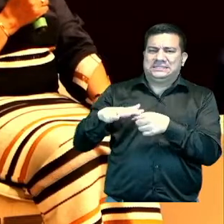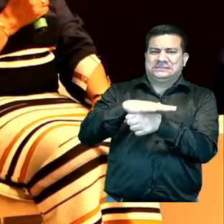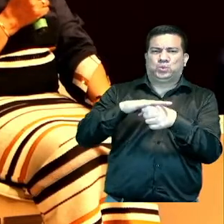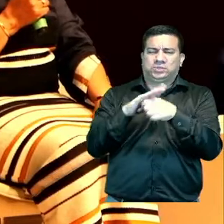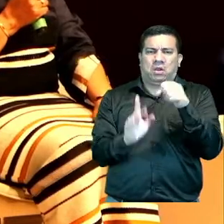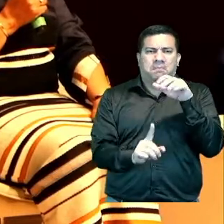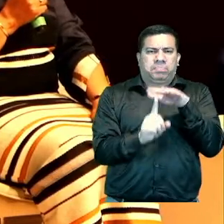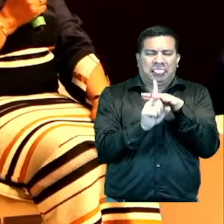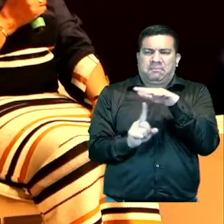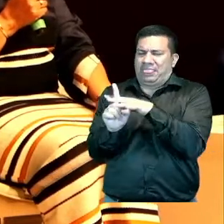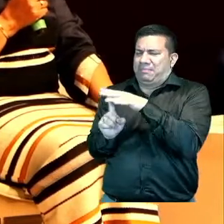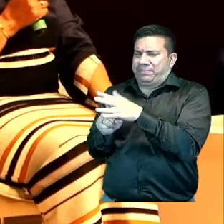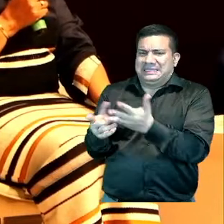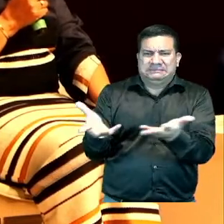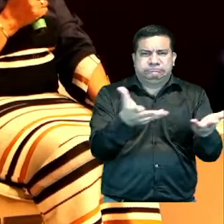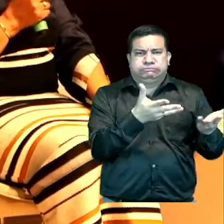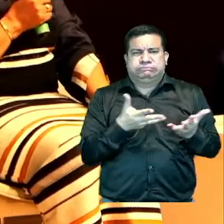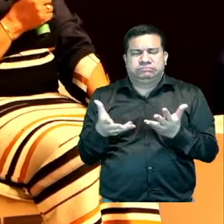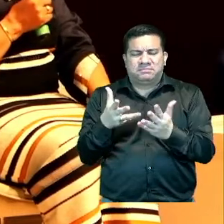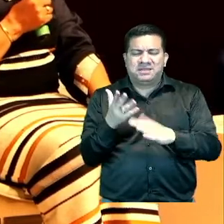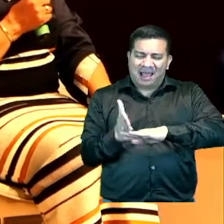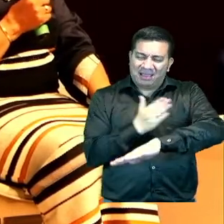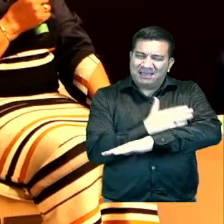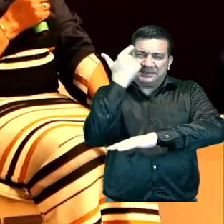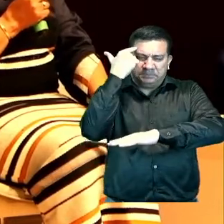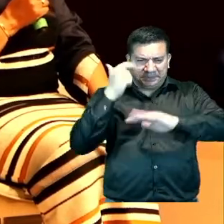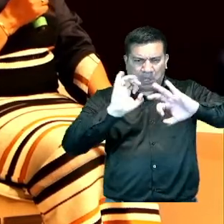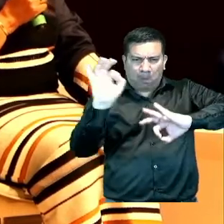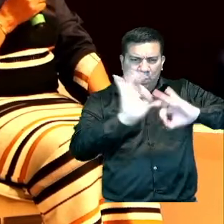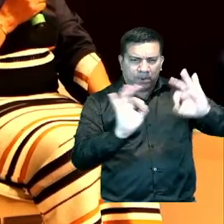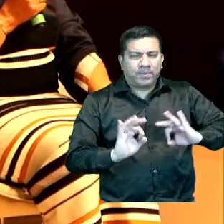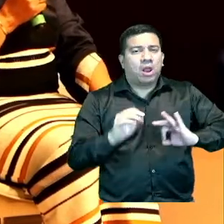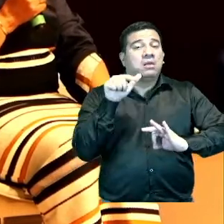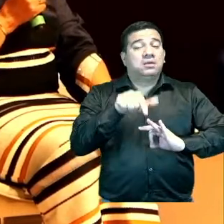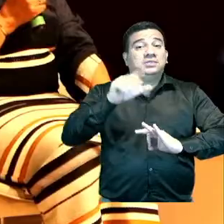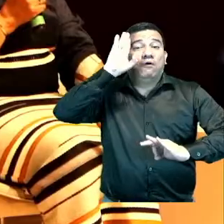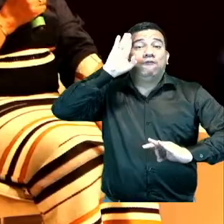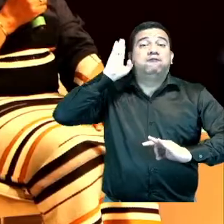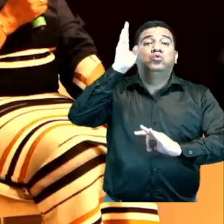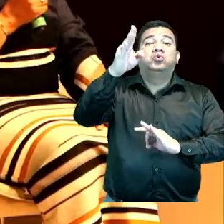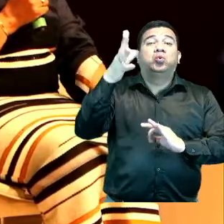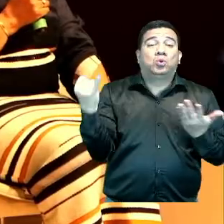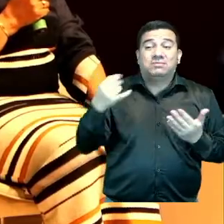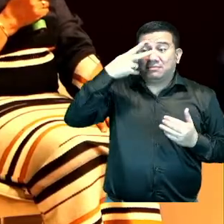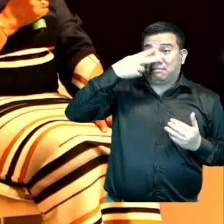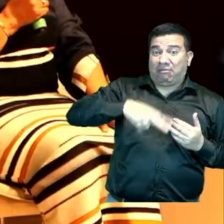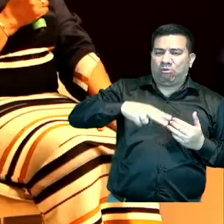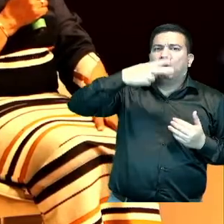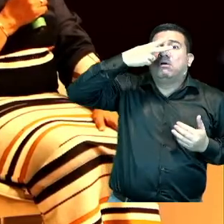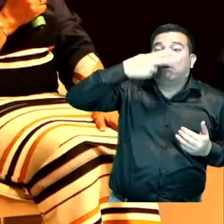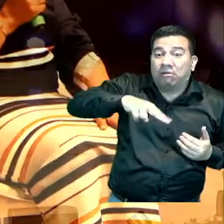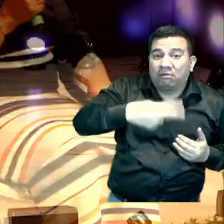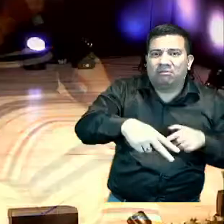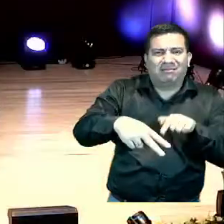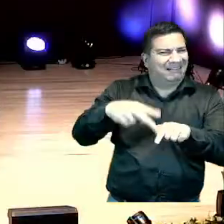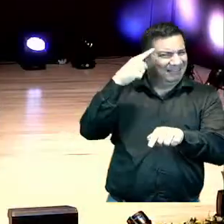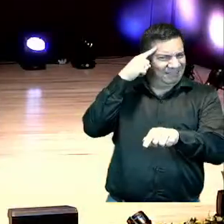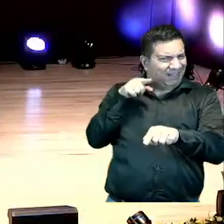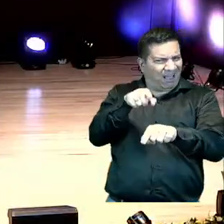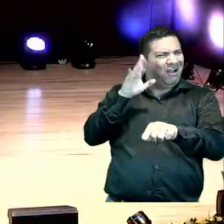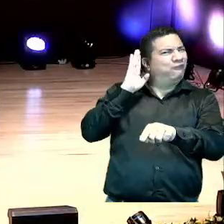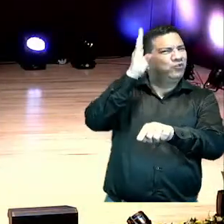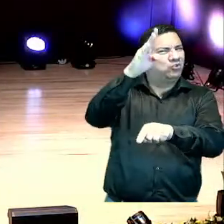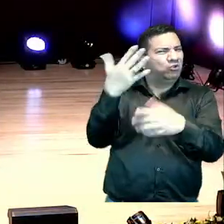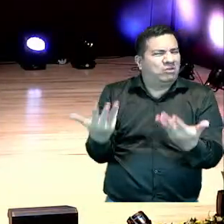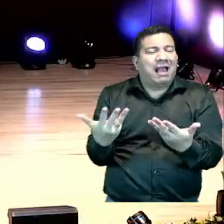grandmothers experienced these type of situations, and that is why we are preparing the future for our children and grandchildren.